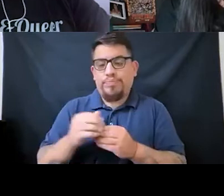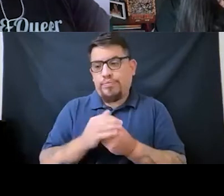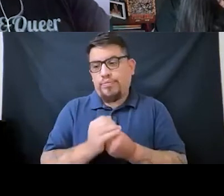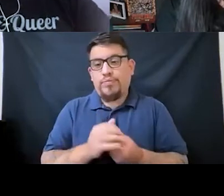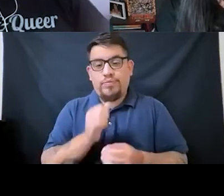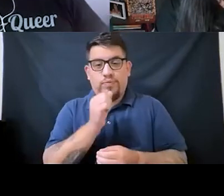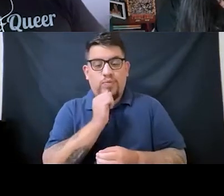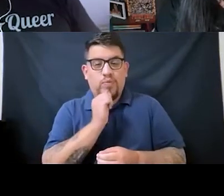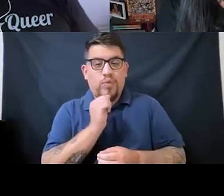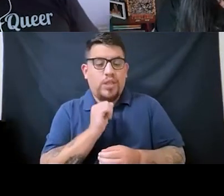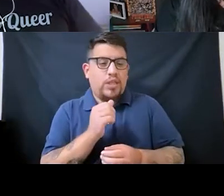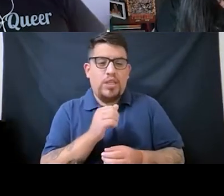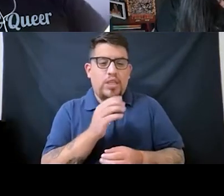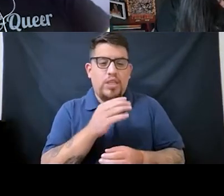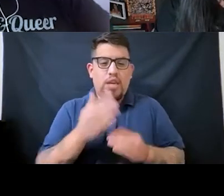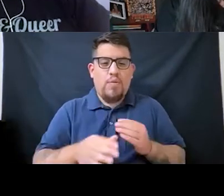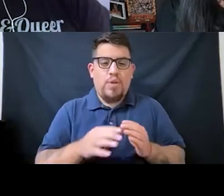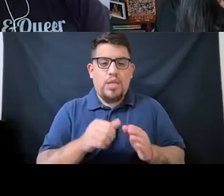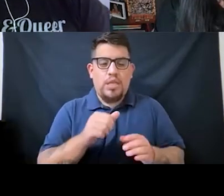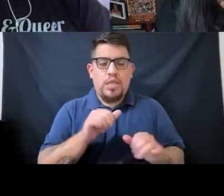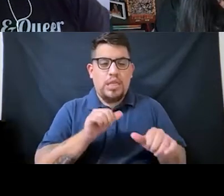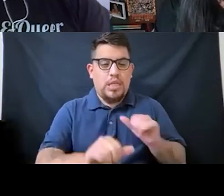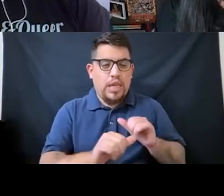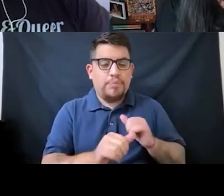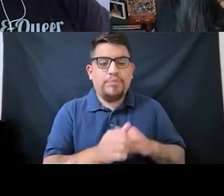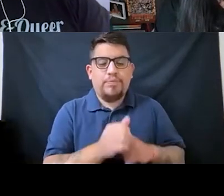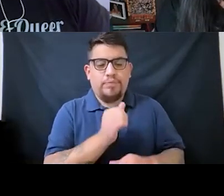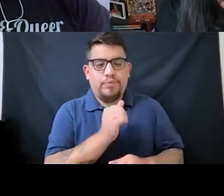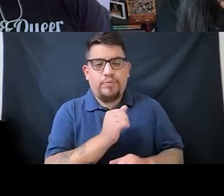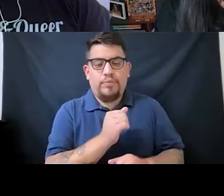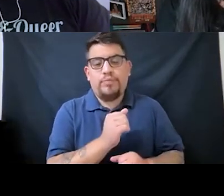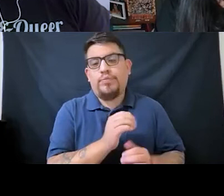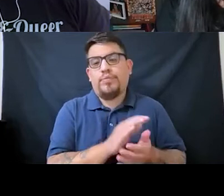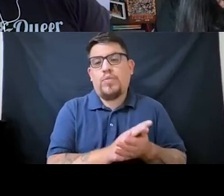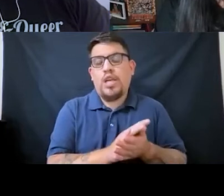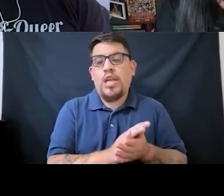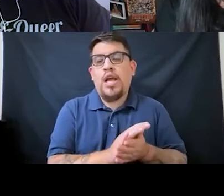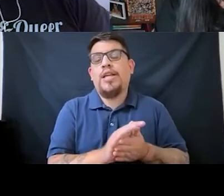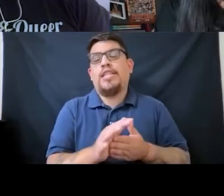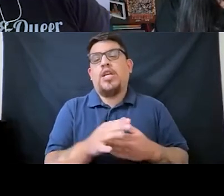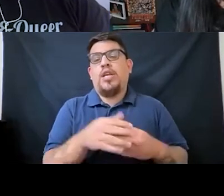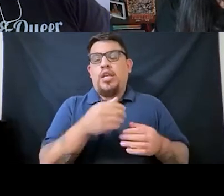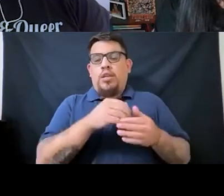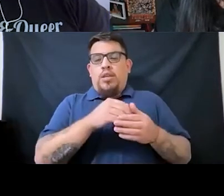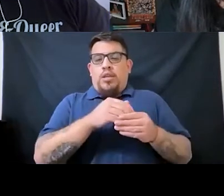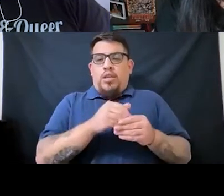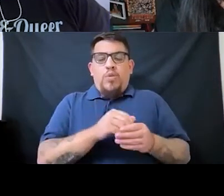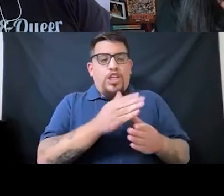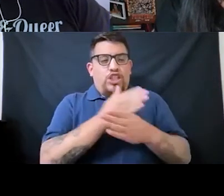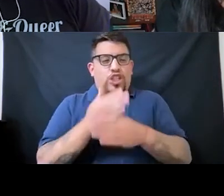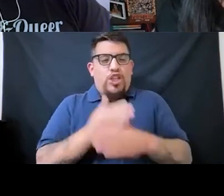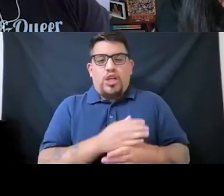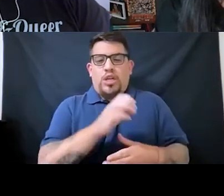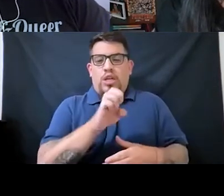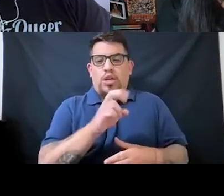Secrets never want to stay hidden, even if that's part of their initial appeal. There is an erotic charge in the secret that the barista and I share, but